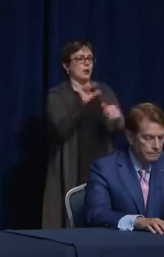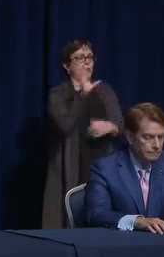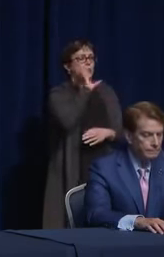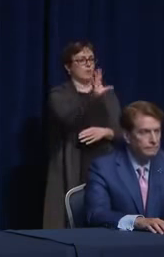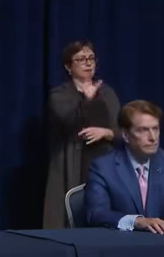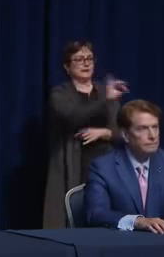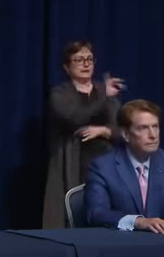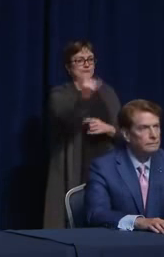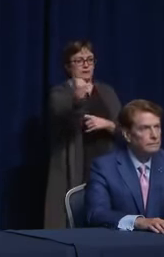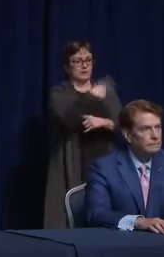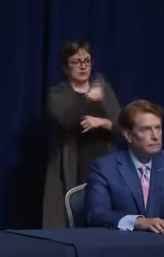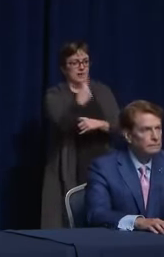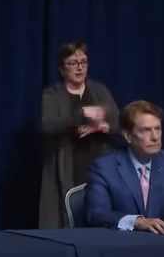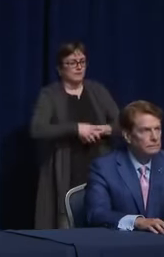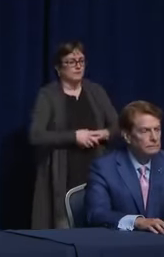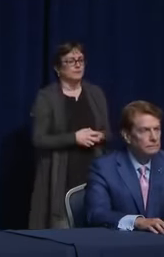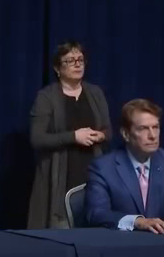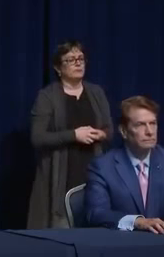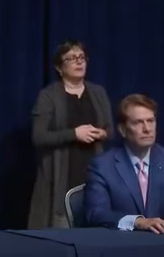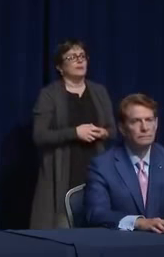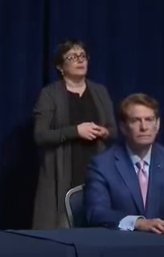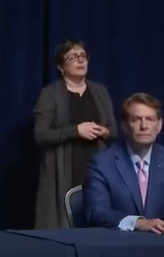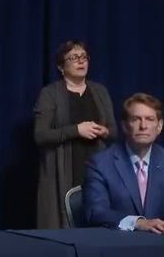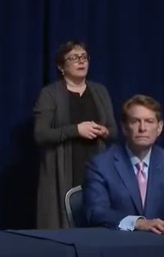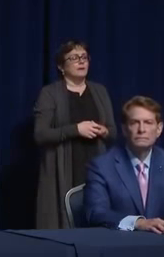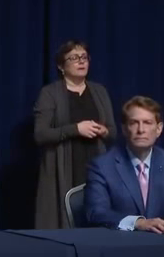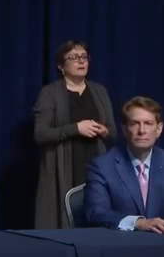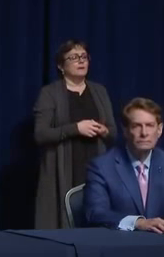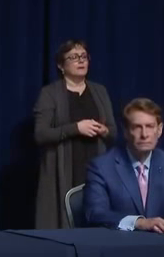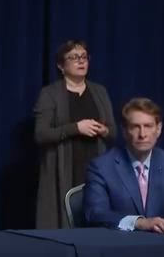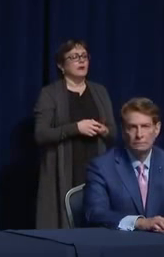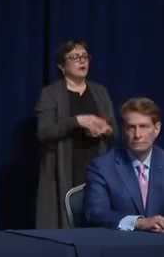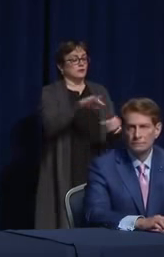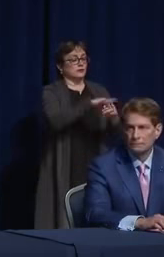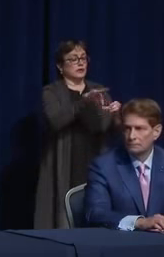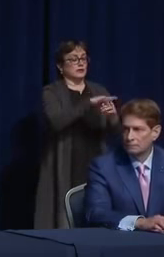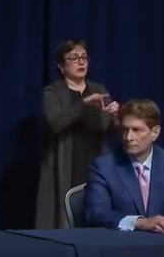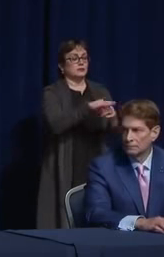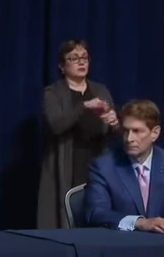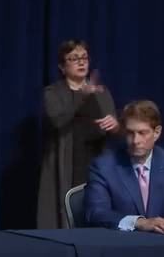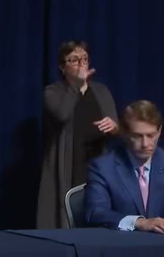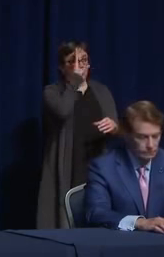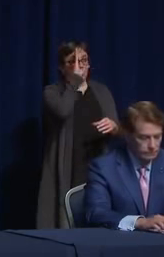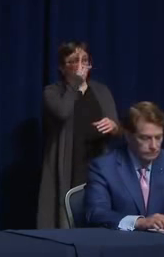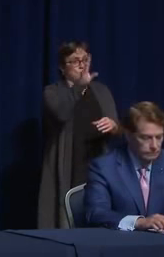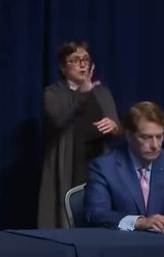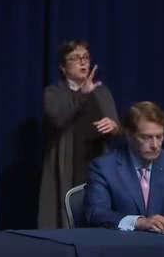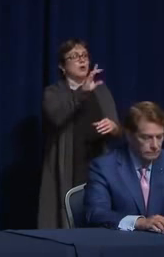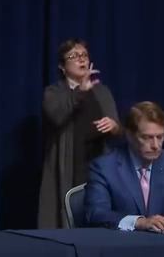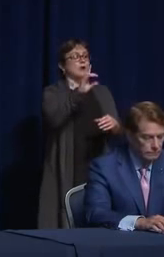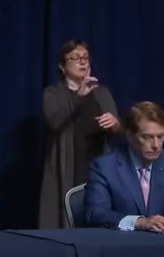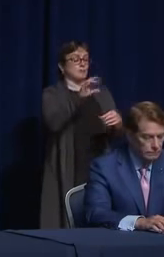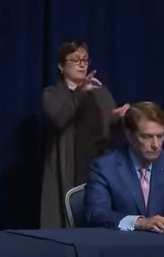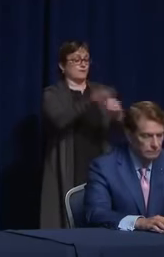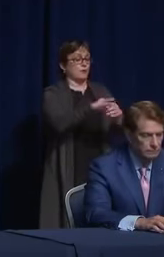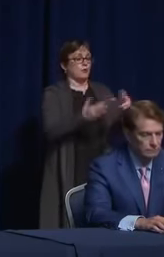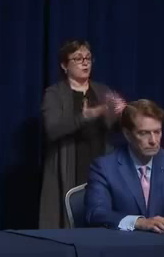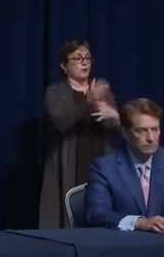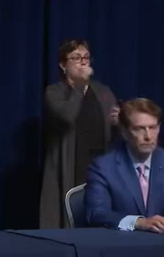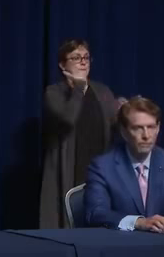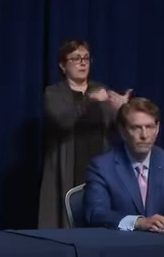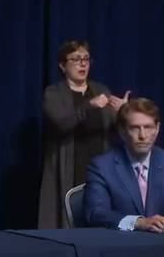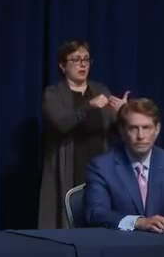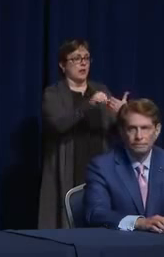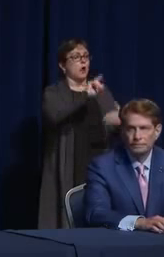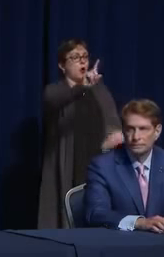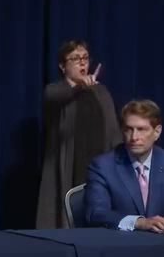elections specifically, will all be conducted through vote by mail only. Again, let me repeat this.